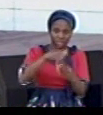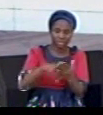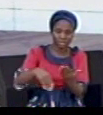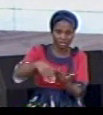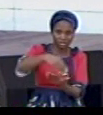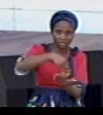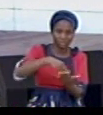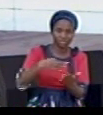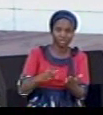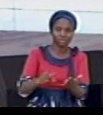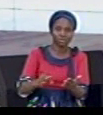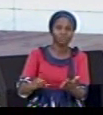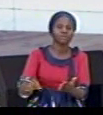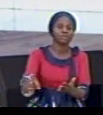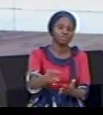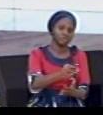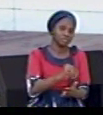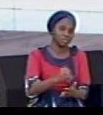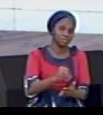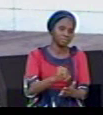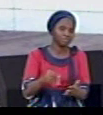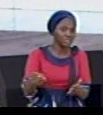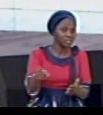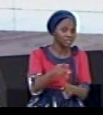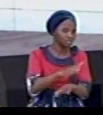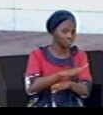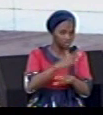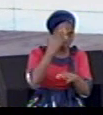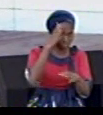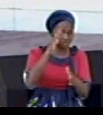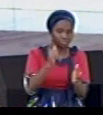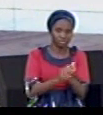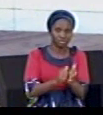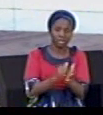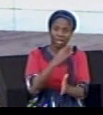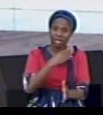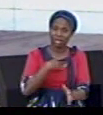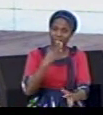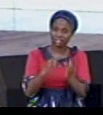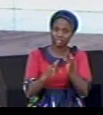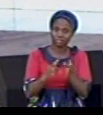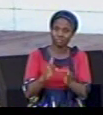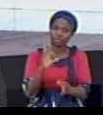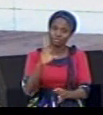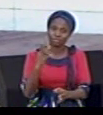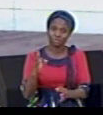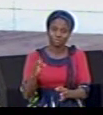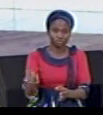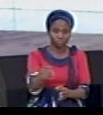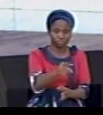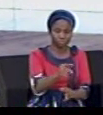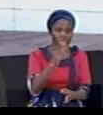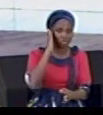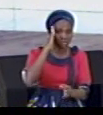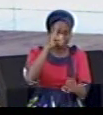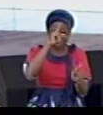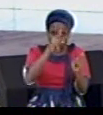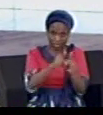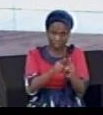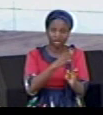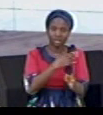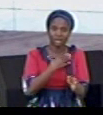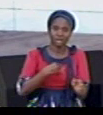you know that? And if two of you, three of you shall agree as touching anything that